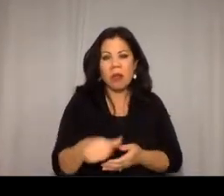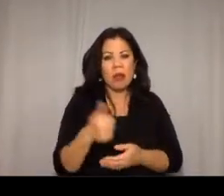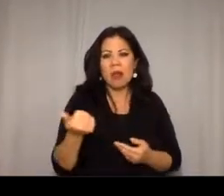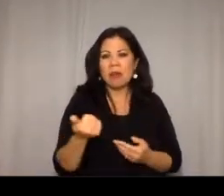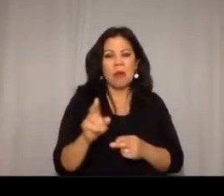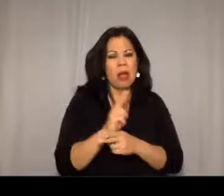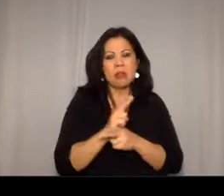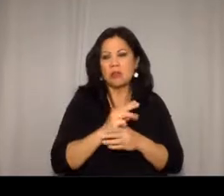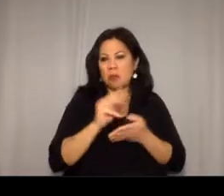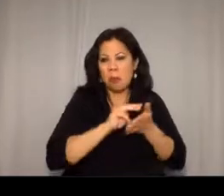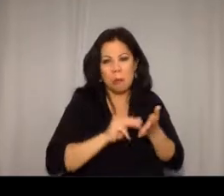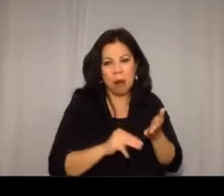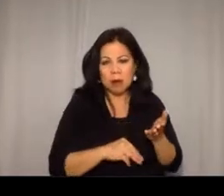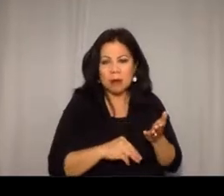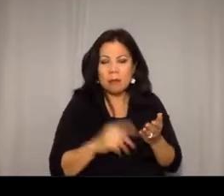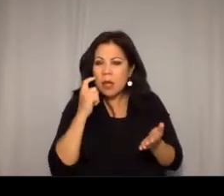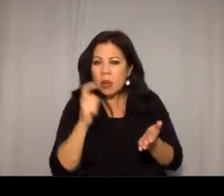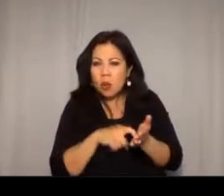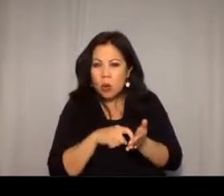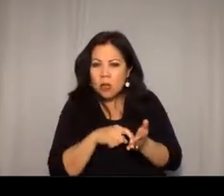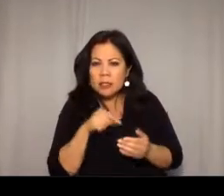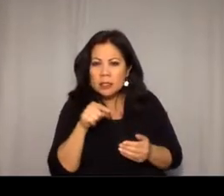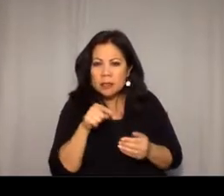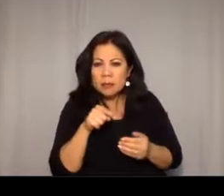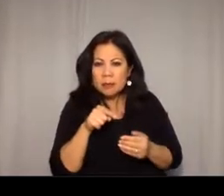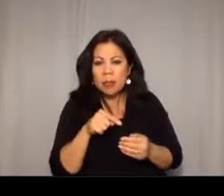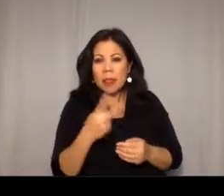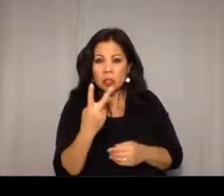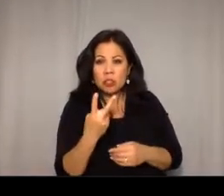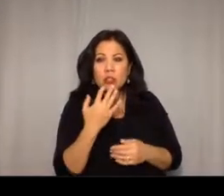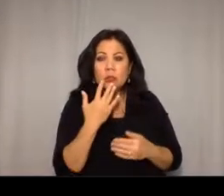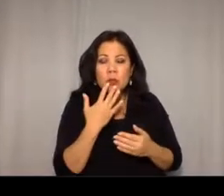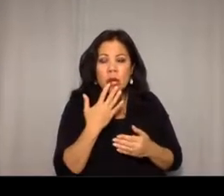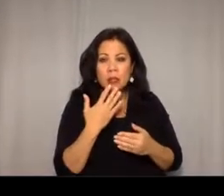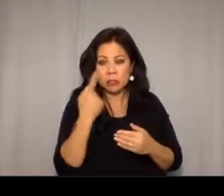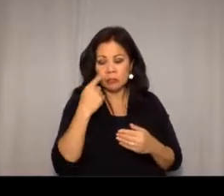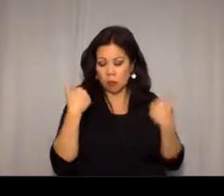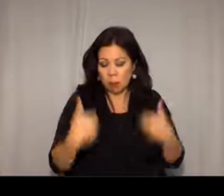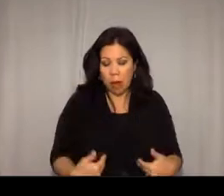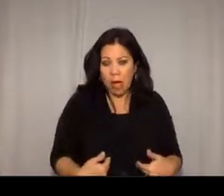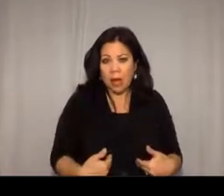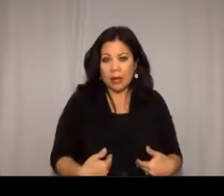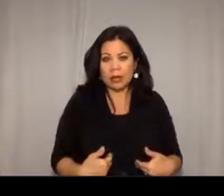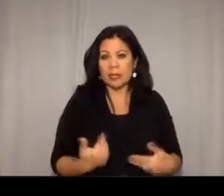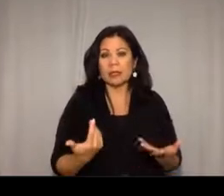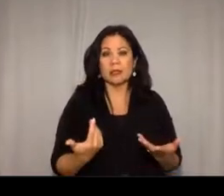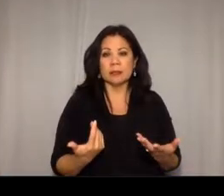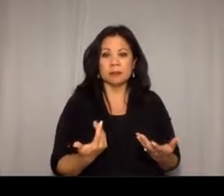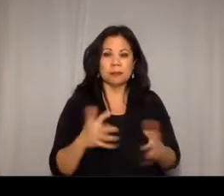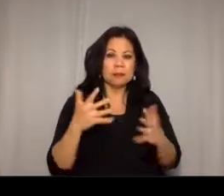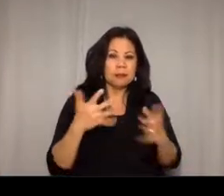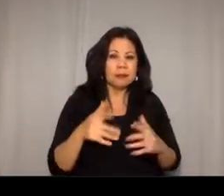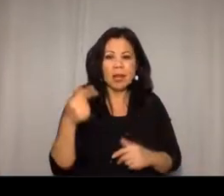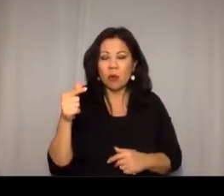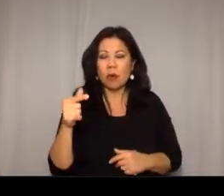with marker. But if you look carefully, you'll notice that there are two colors in the body. I did a medium green